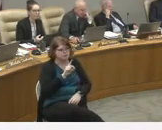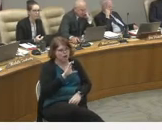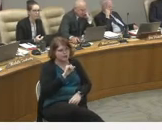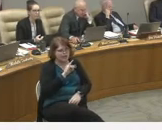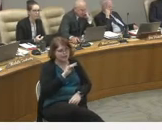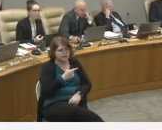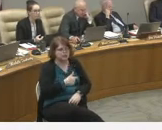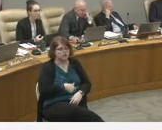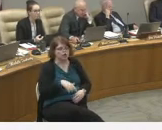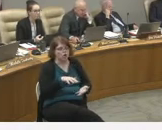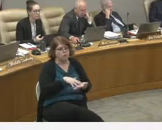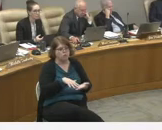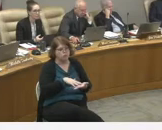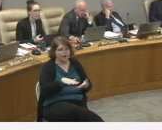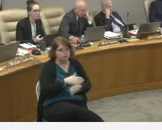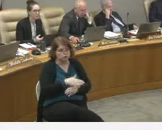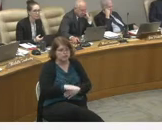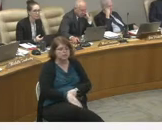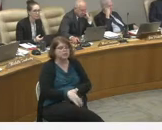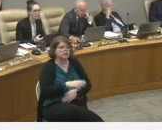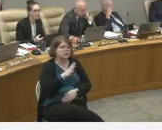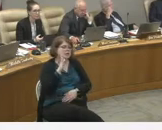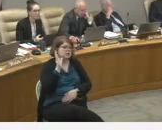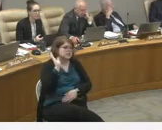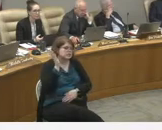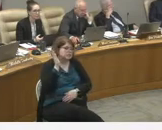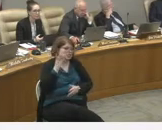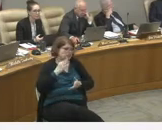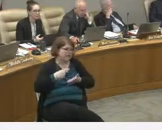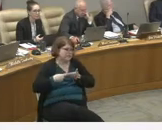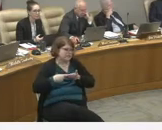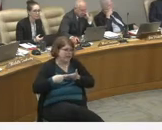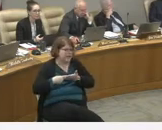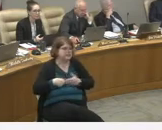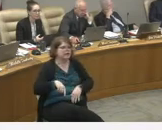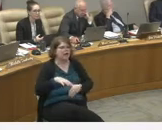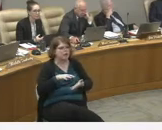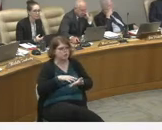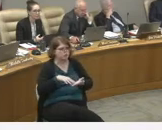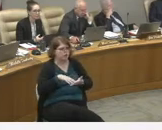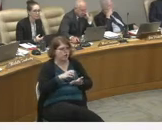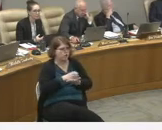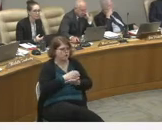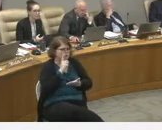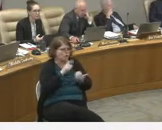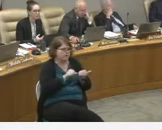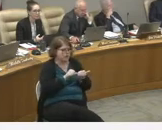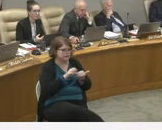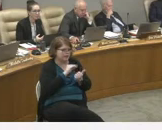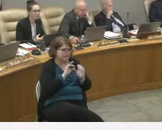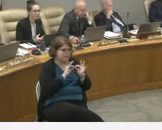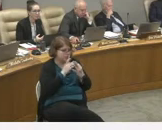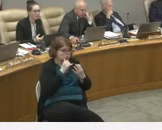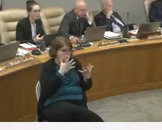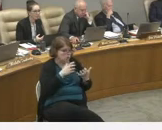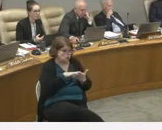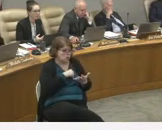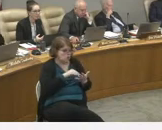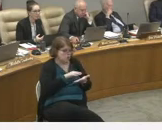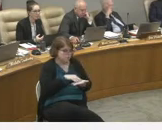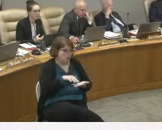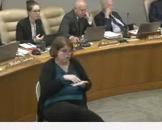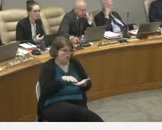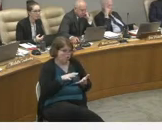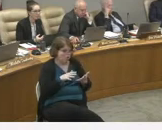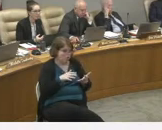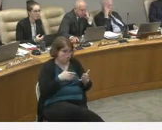Braille music we do speech and debate and we also offer Braille courses for paraprofessionals and families who want to learn Braille along